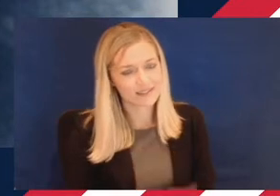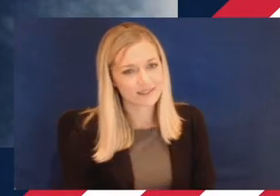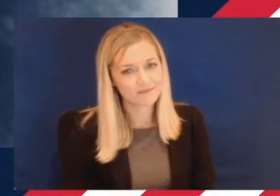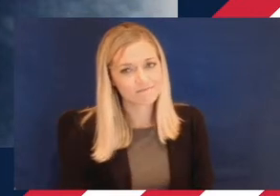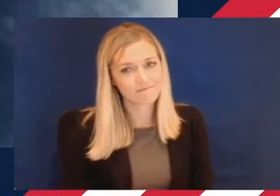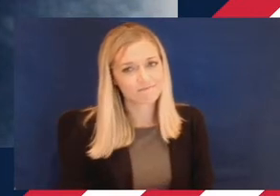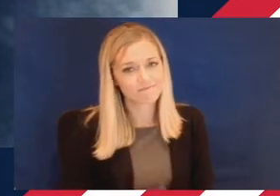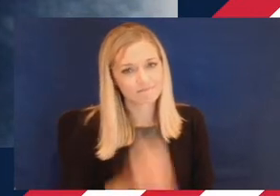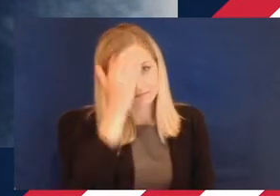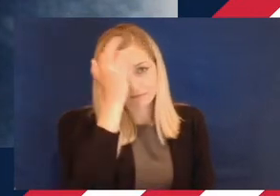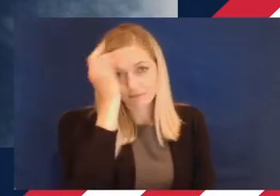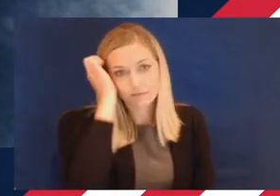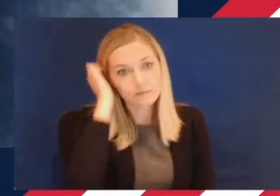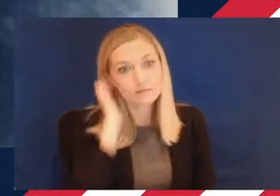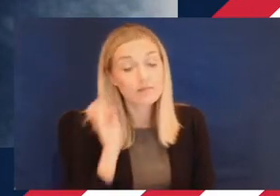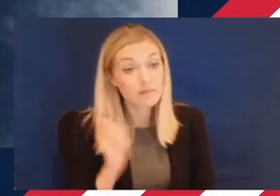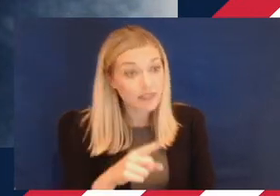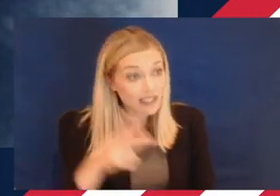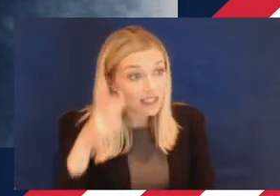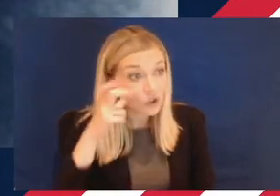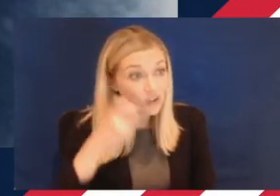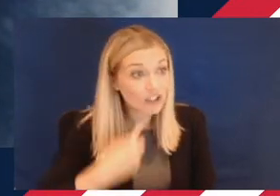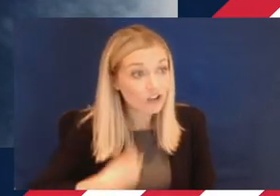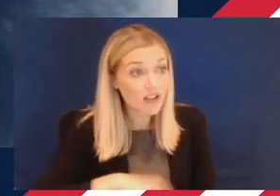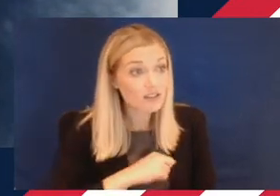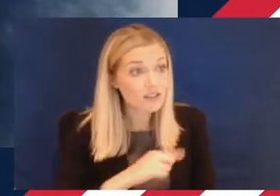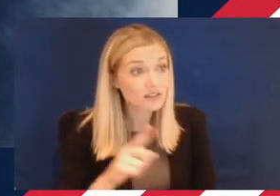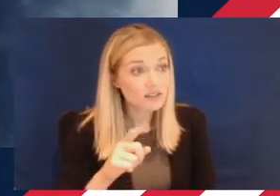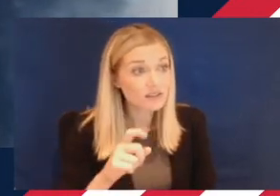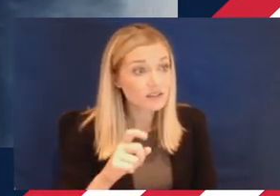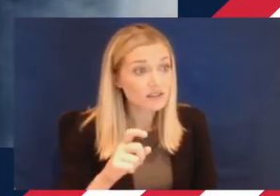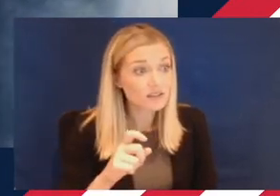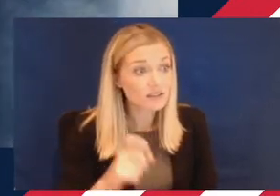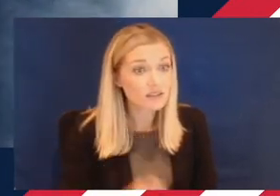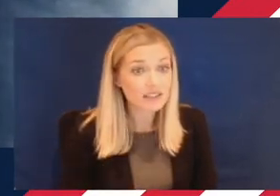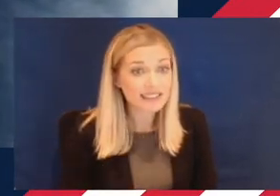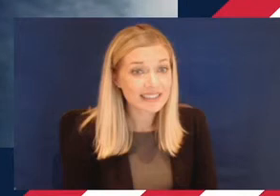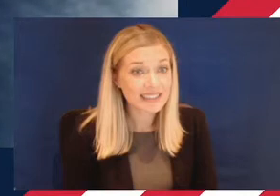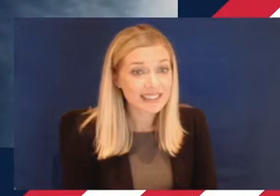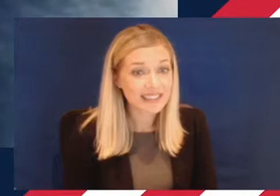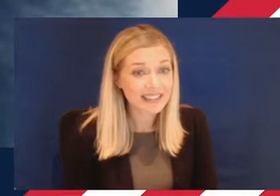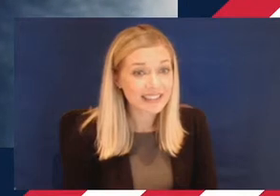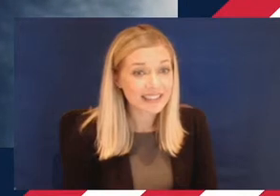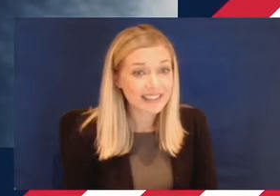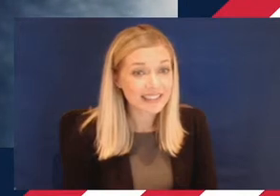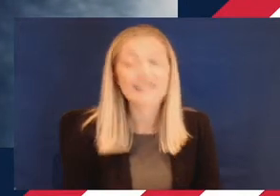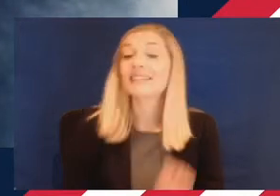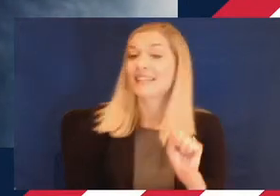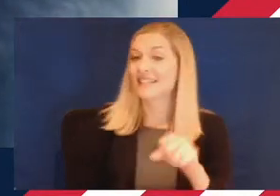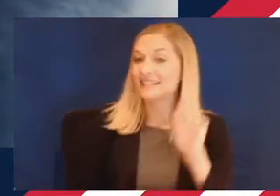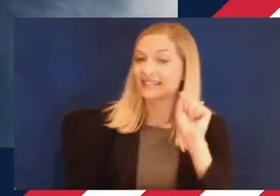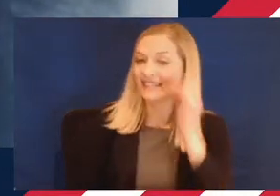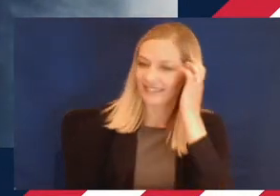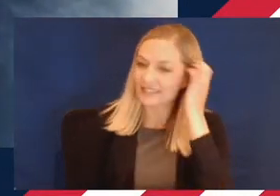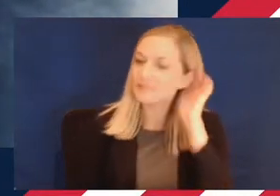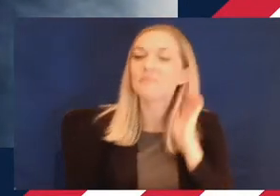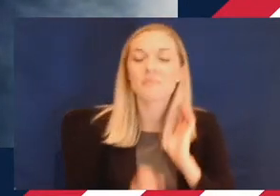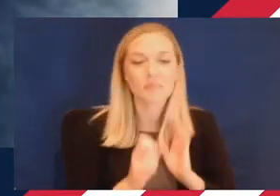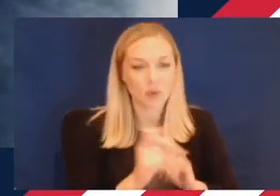Can you hear us, Wande? We need you to unmute. All right. I